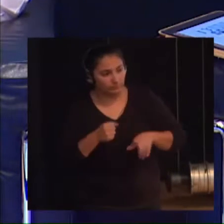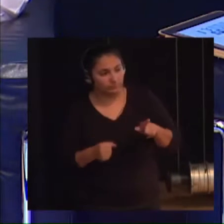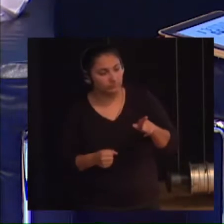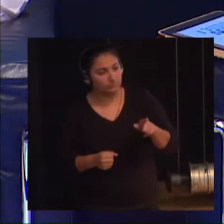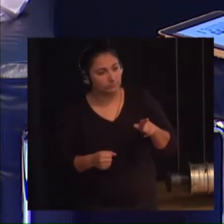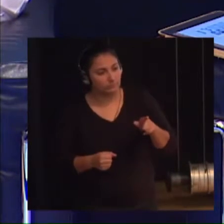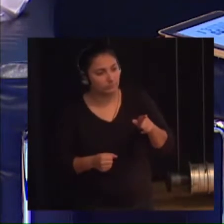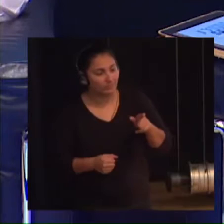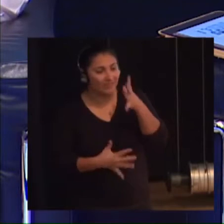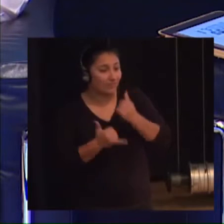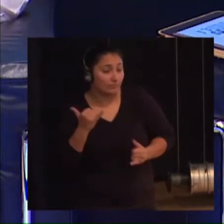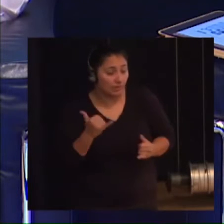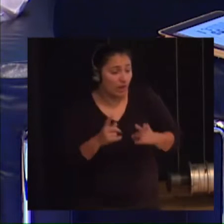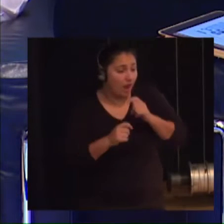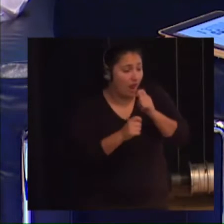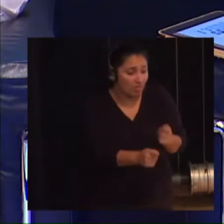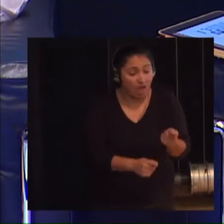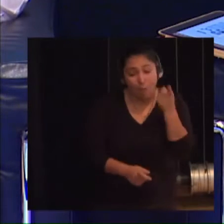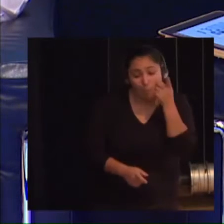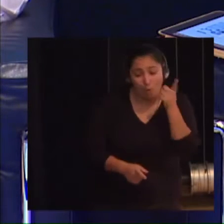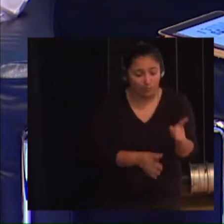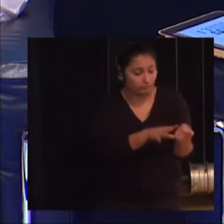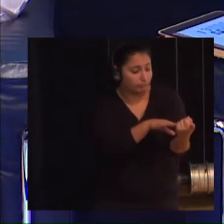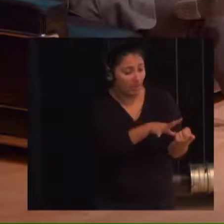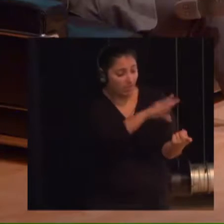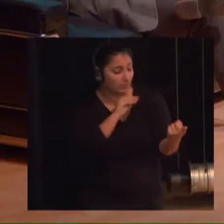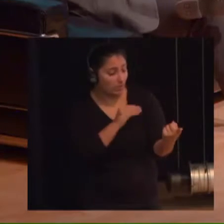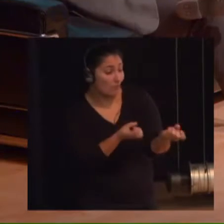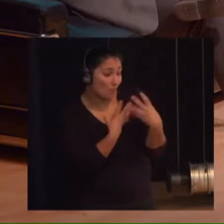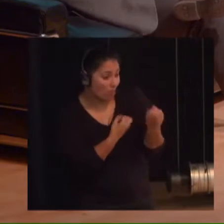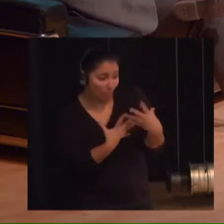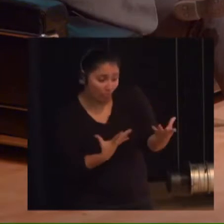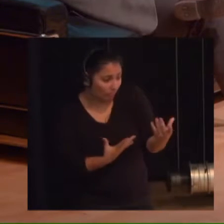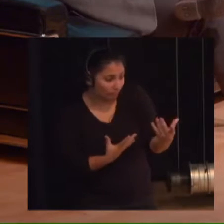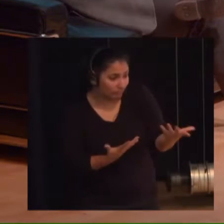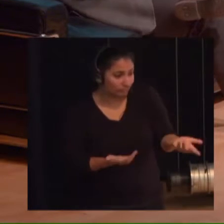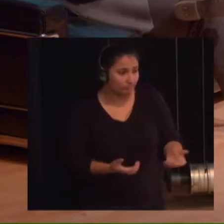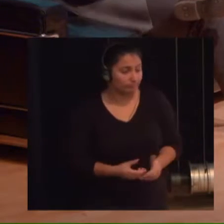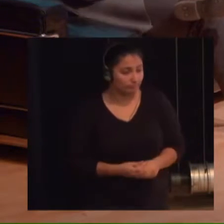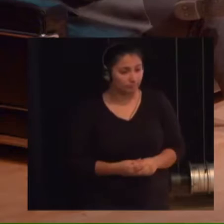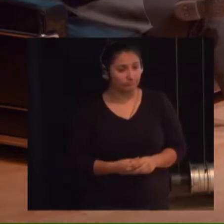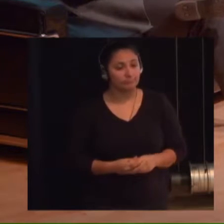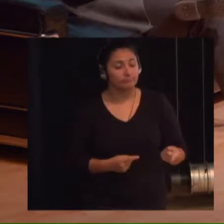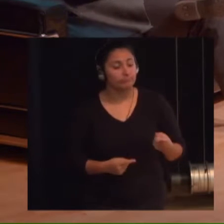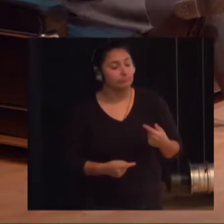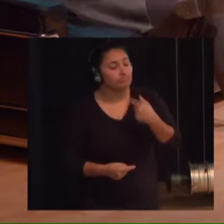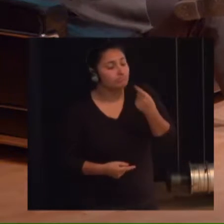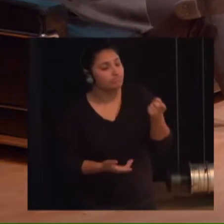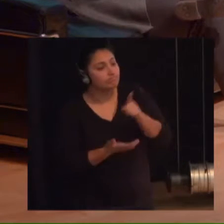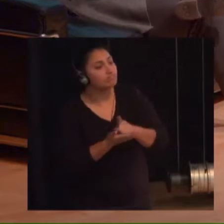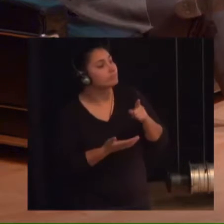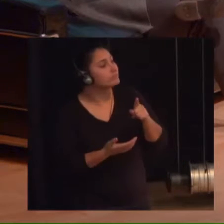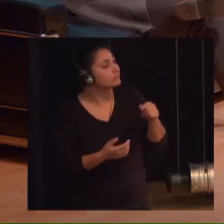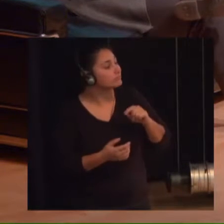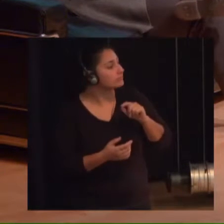So. I think this is very interesting. I will go back to you now, Charles. The question about the